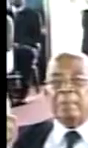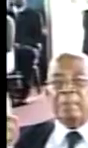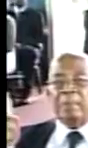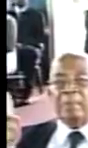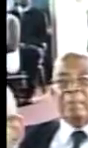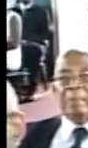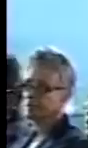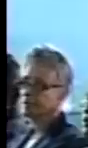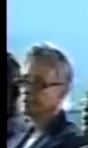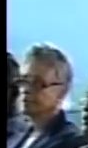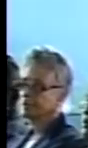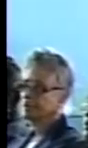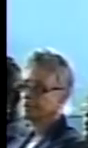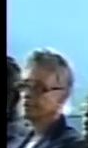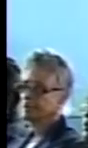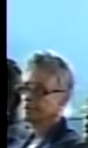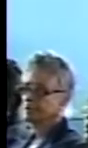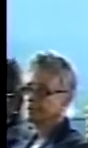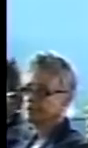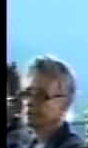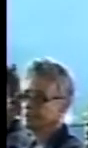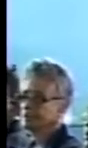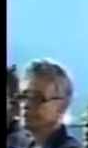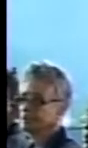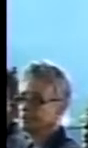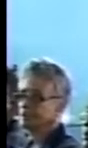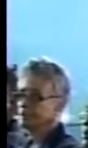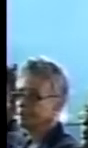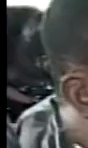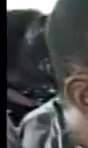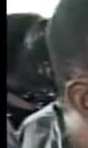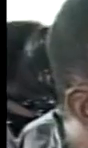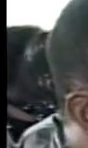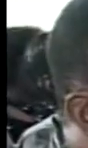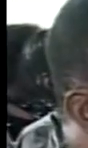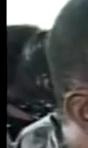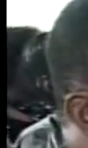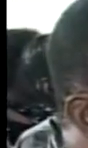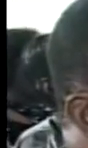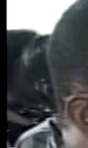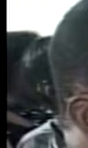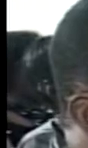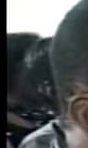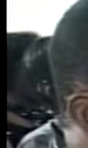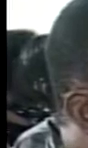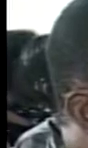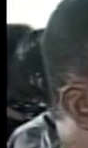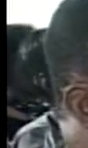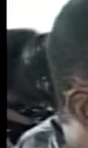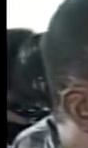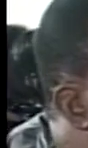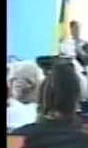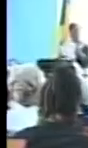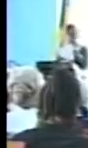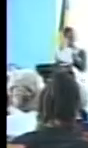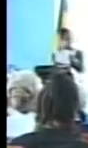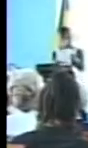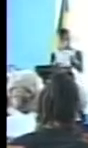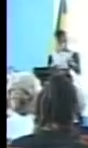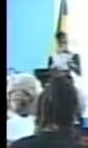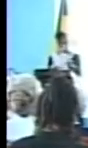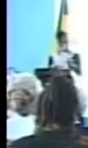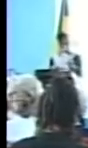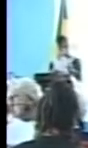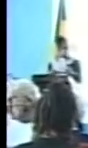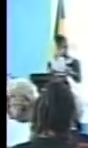celebrated at a service at the Belmont Methodist Church. In their eulogies, his children Charles Lovell and Dr. Pamela Gaskin described